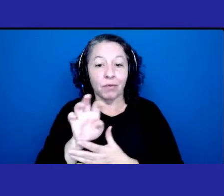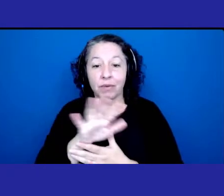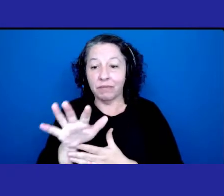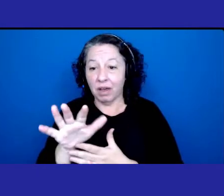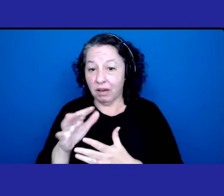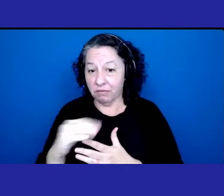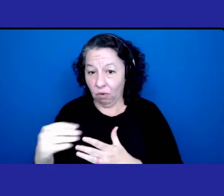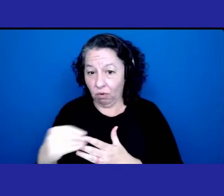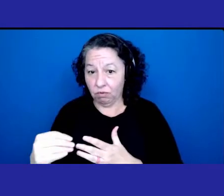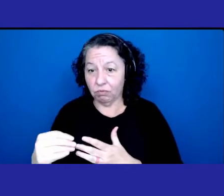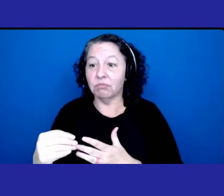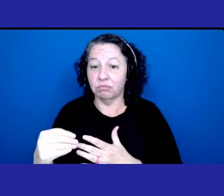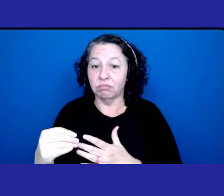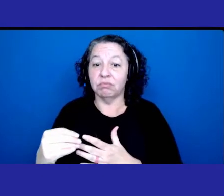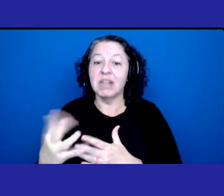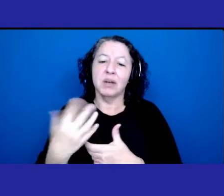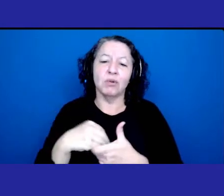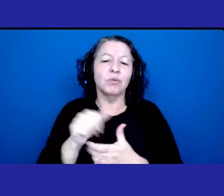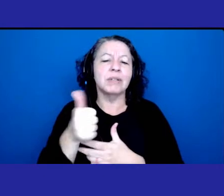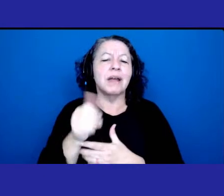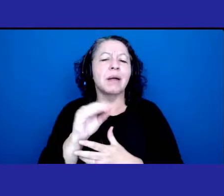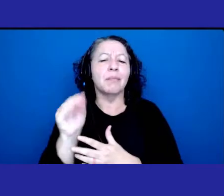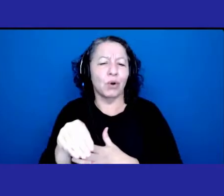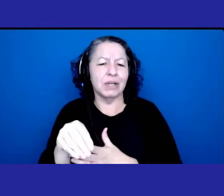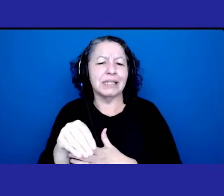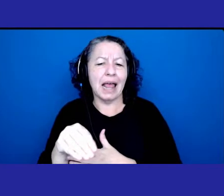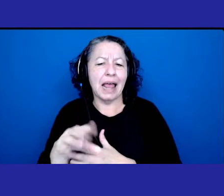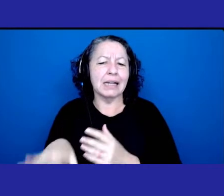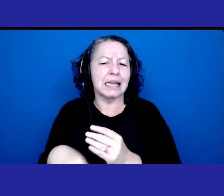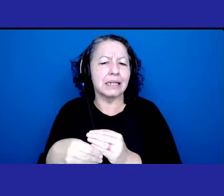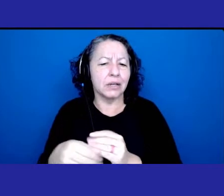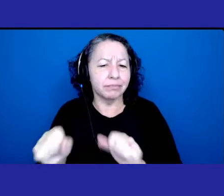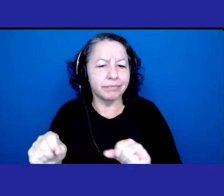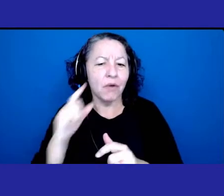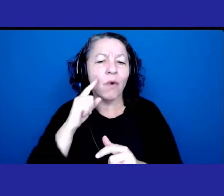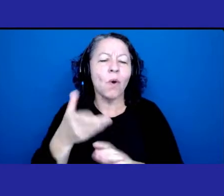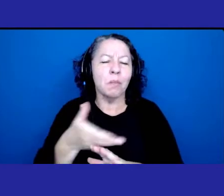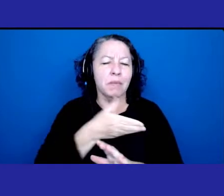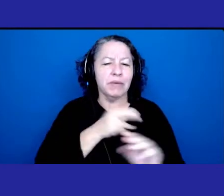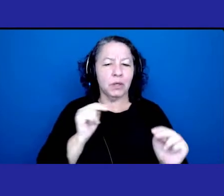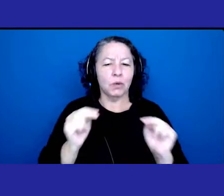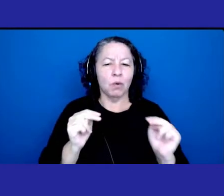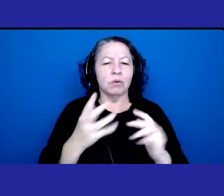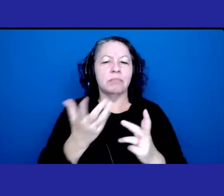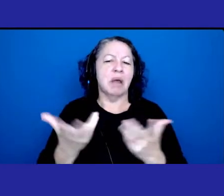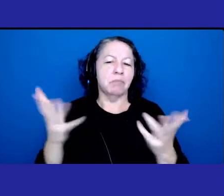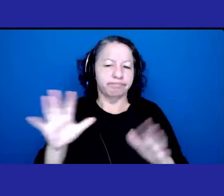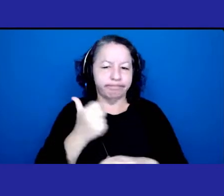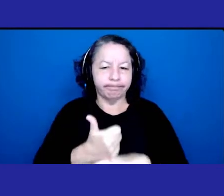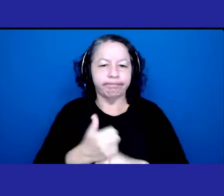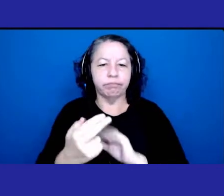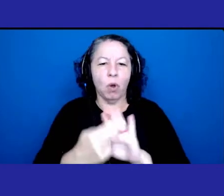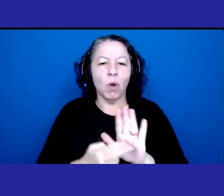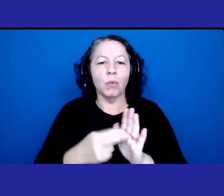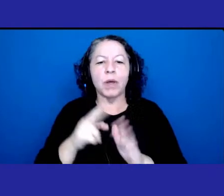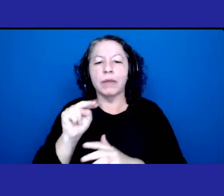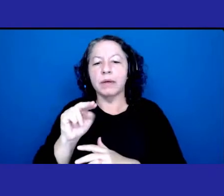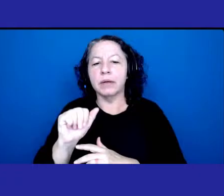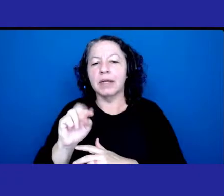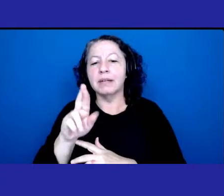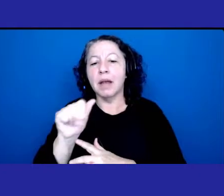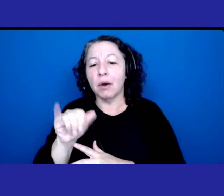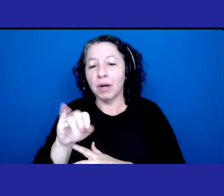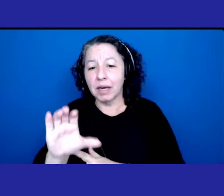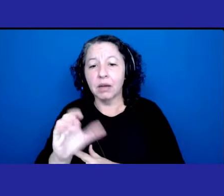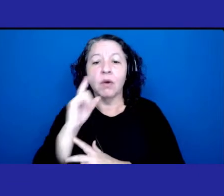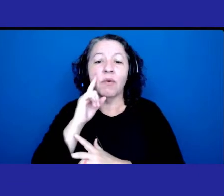$29,922,455, which includes a 10% contingency to its previously negotiated and executed contract with Natera Inc. for prenatal